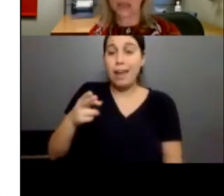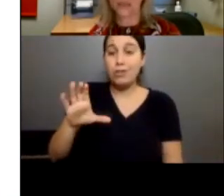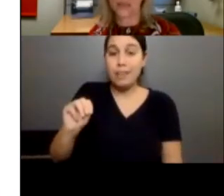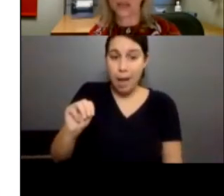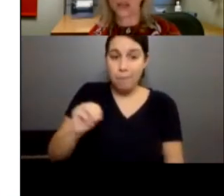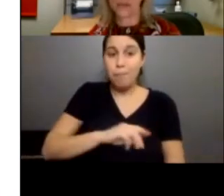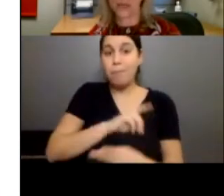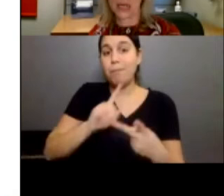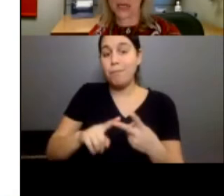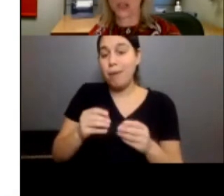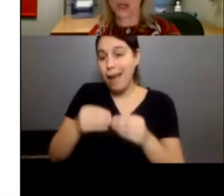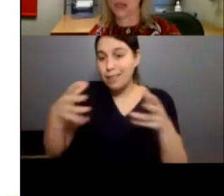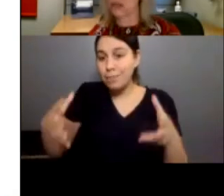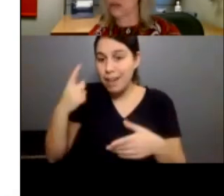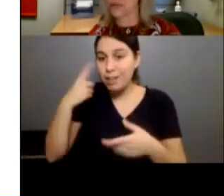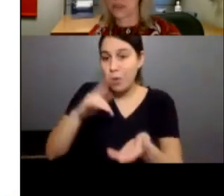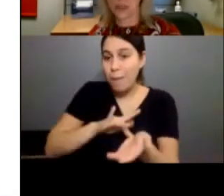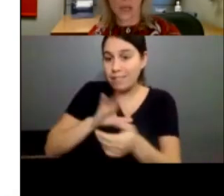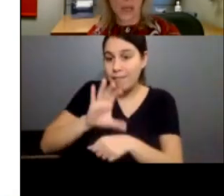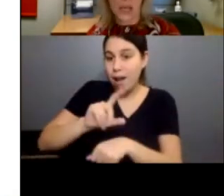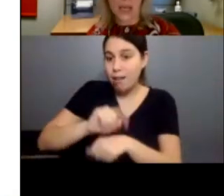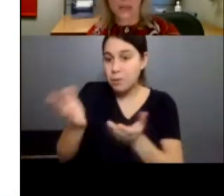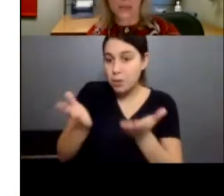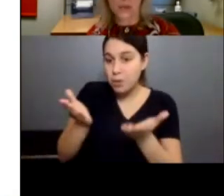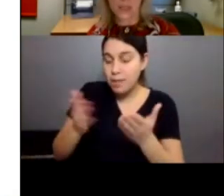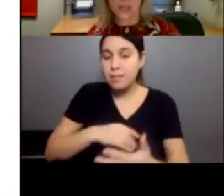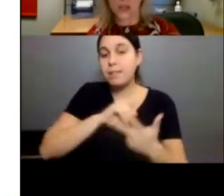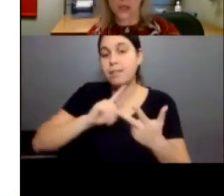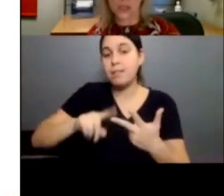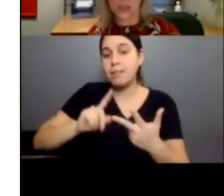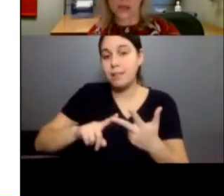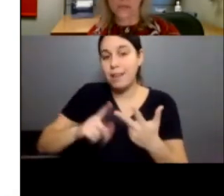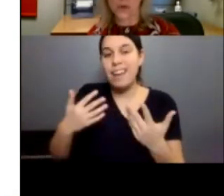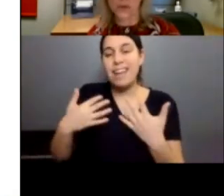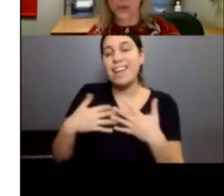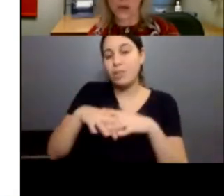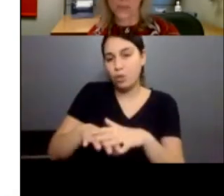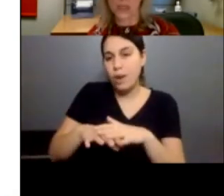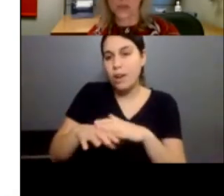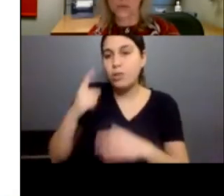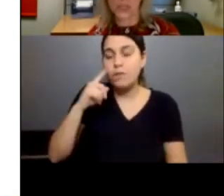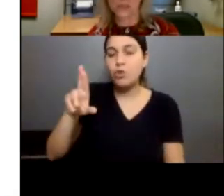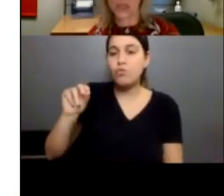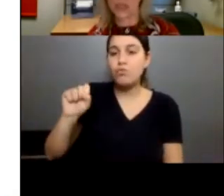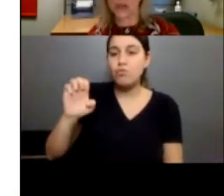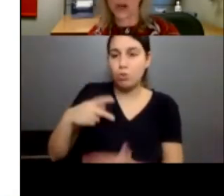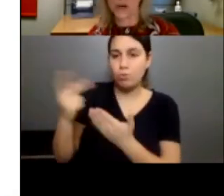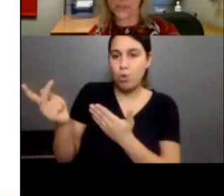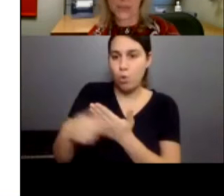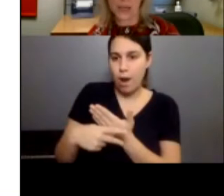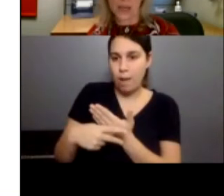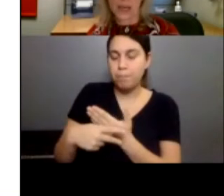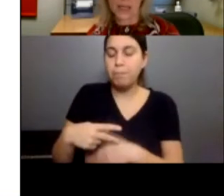is expansion of the medication consult service. And the third is the integration of the ROSE program into routine prenatal